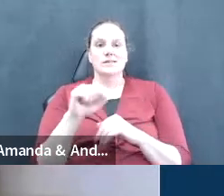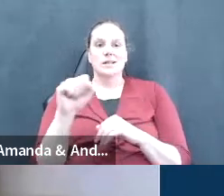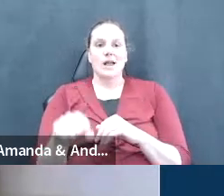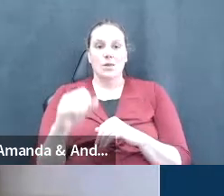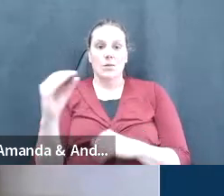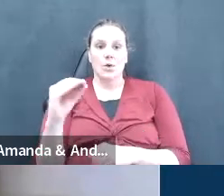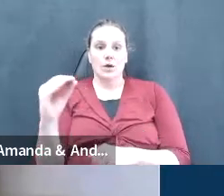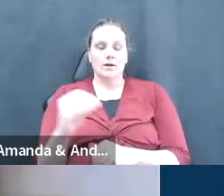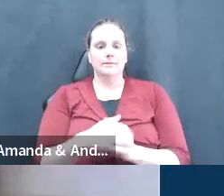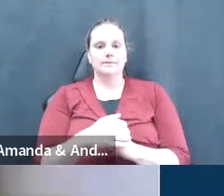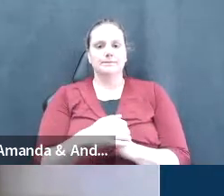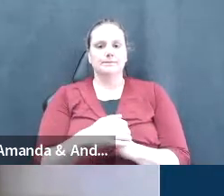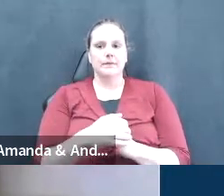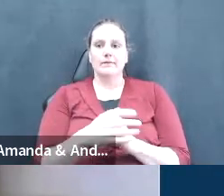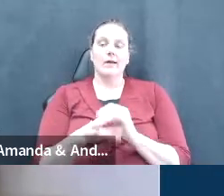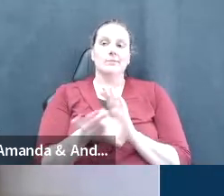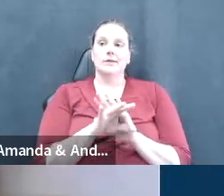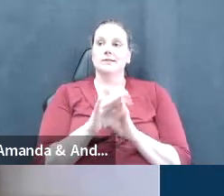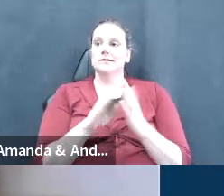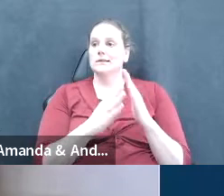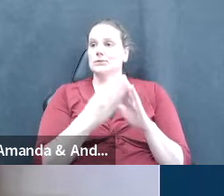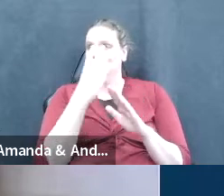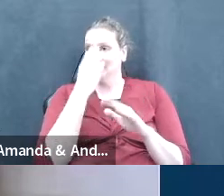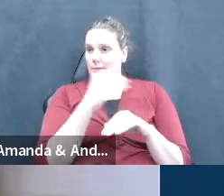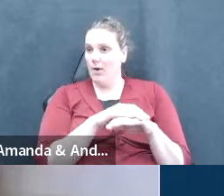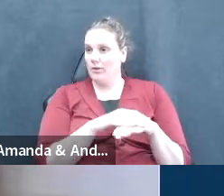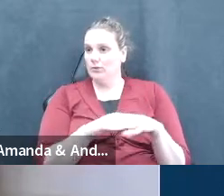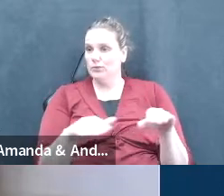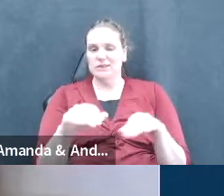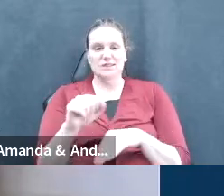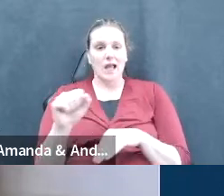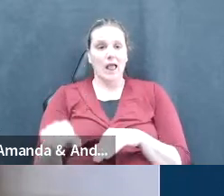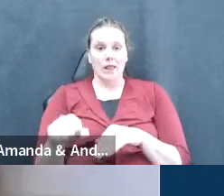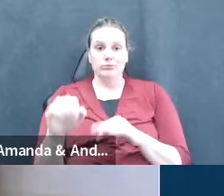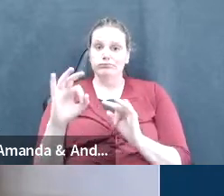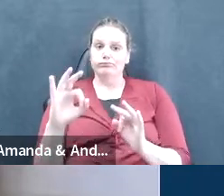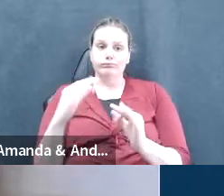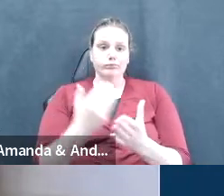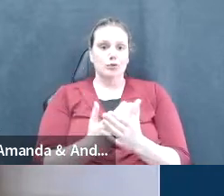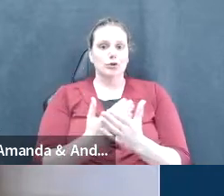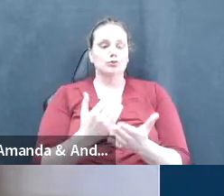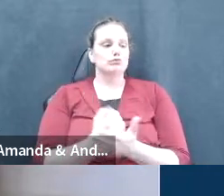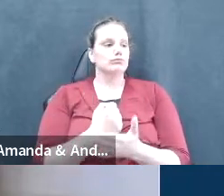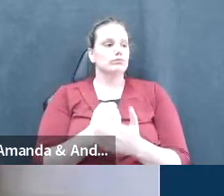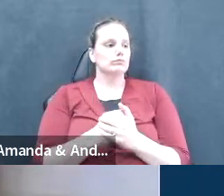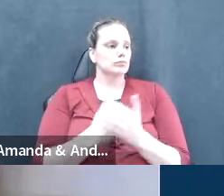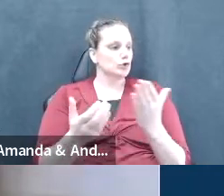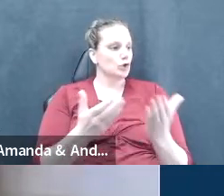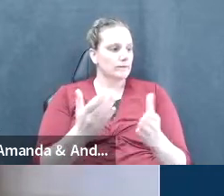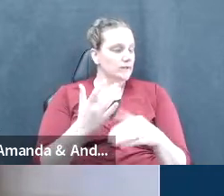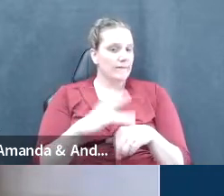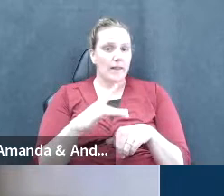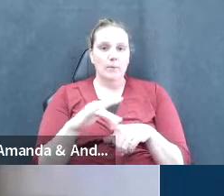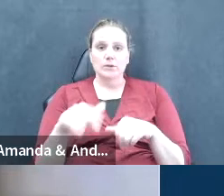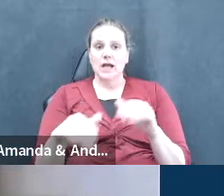guess if I chose any city to sleep on the streets, Salem was a good choice. There were services immediately available